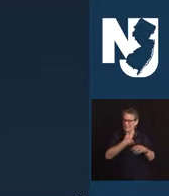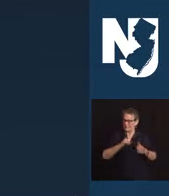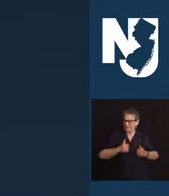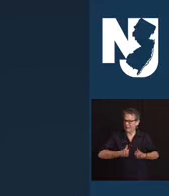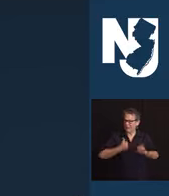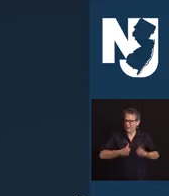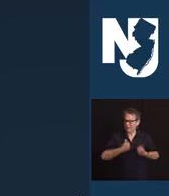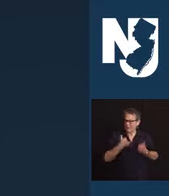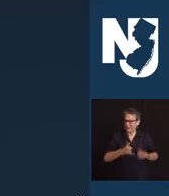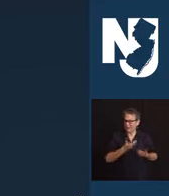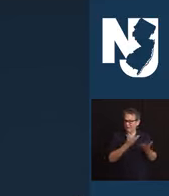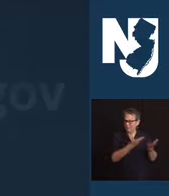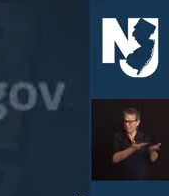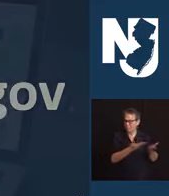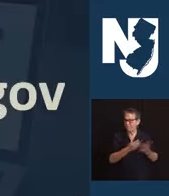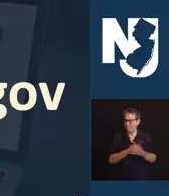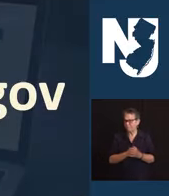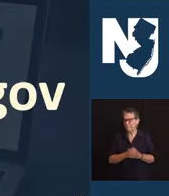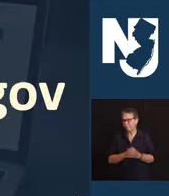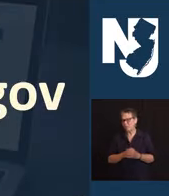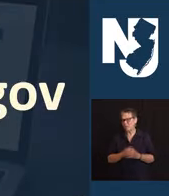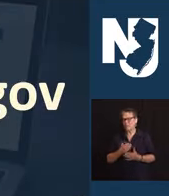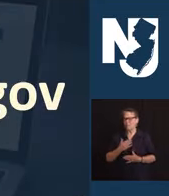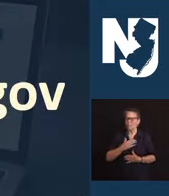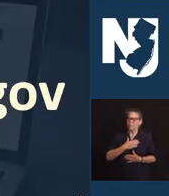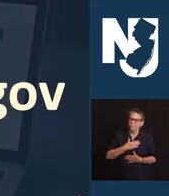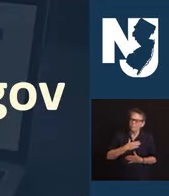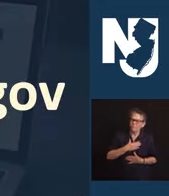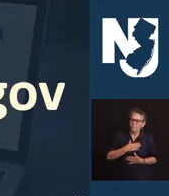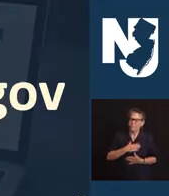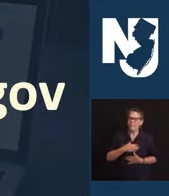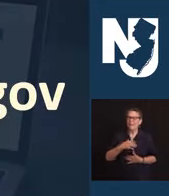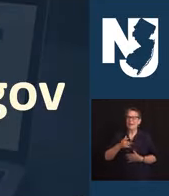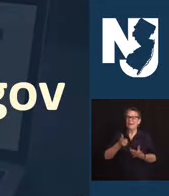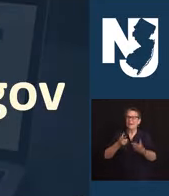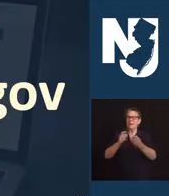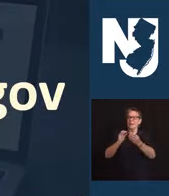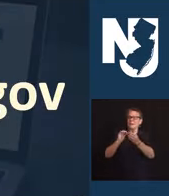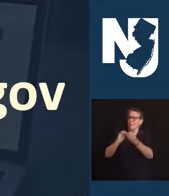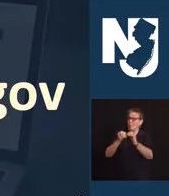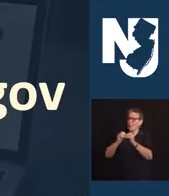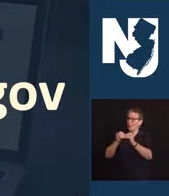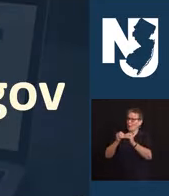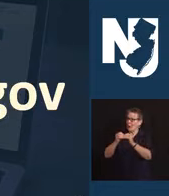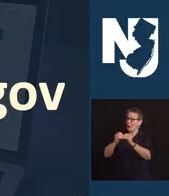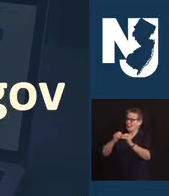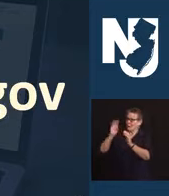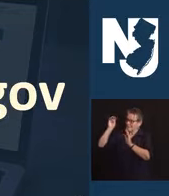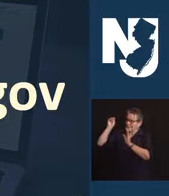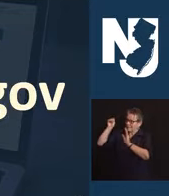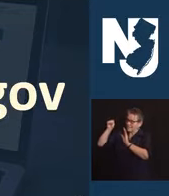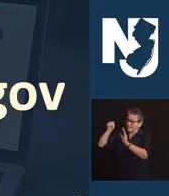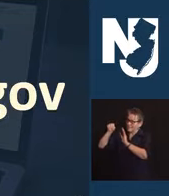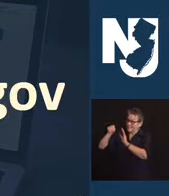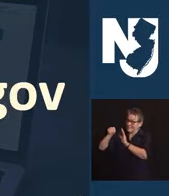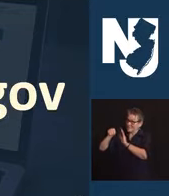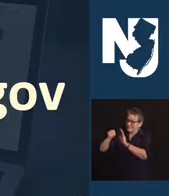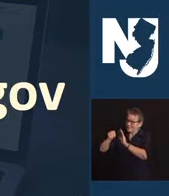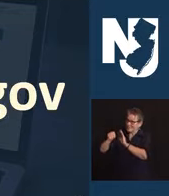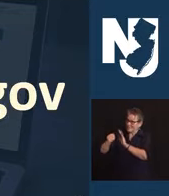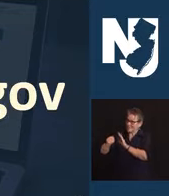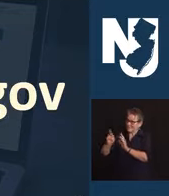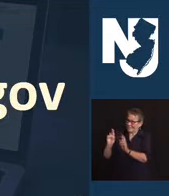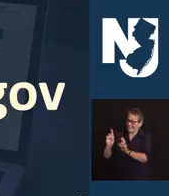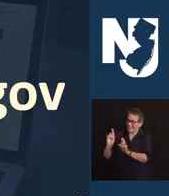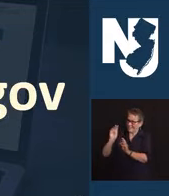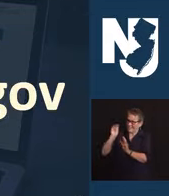incredible family. So even as we enter what we hope will be the final push, the final decisive weeks